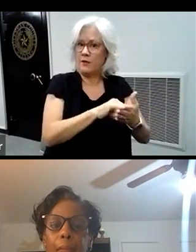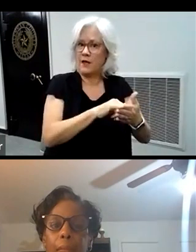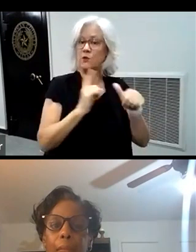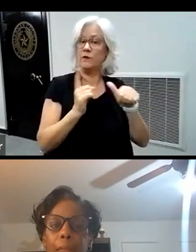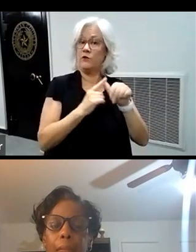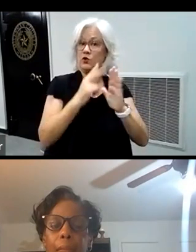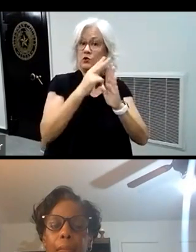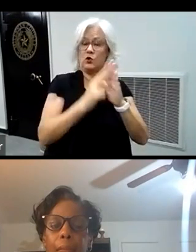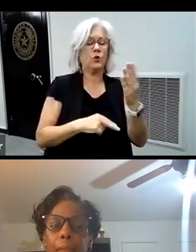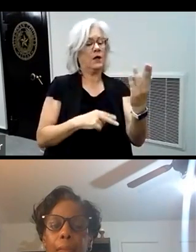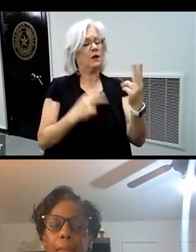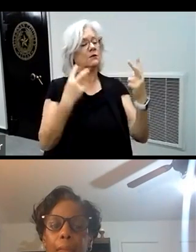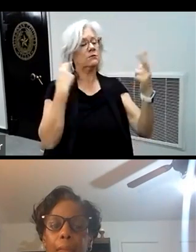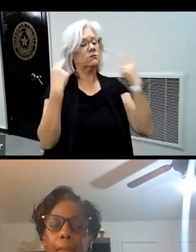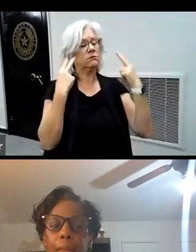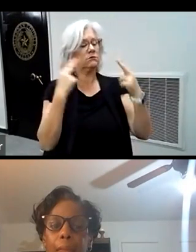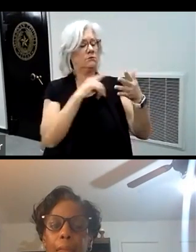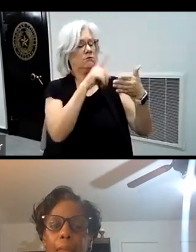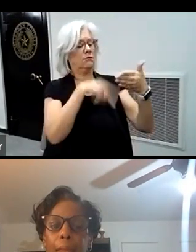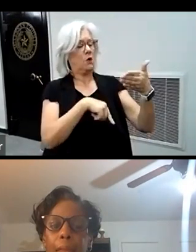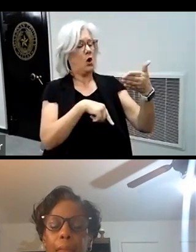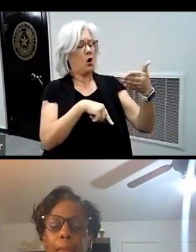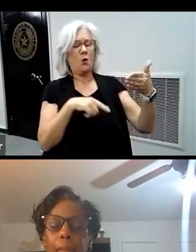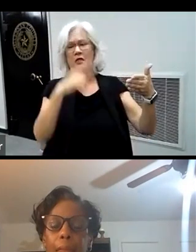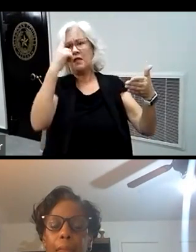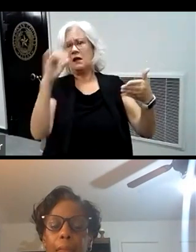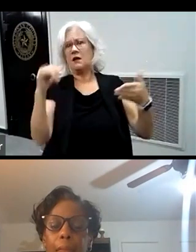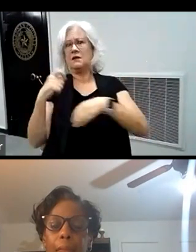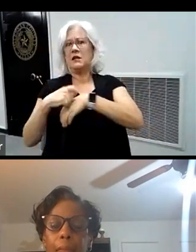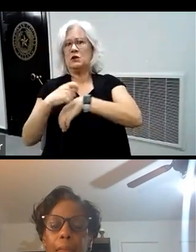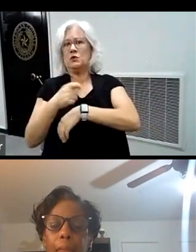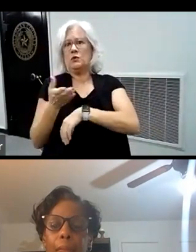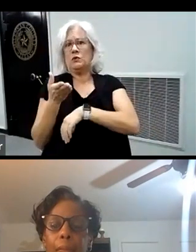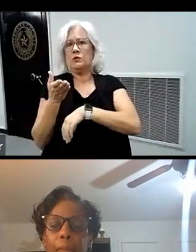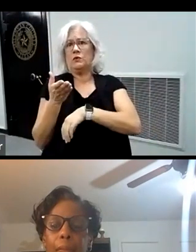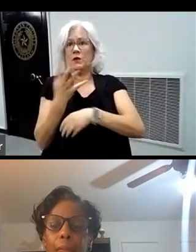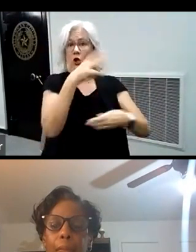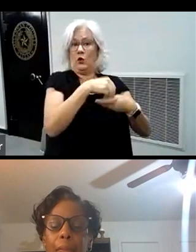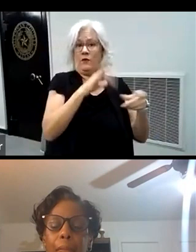think to look for tattoo artists in the beauty and